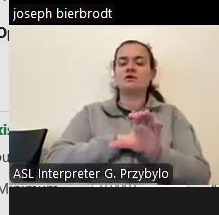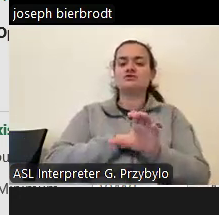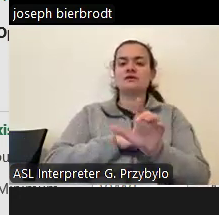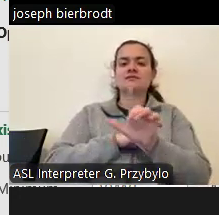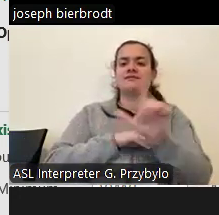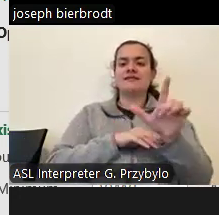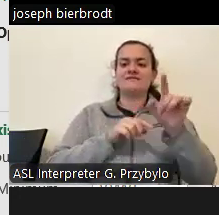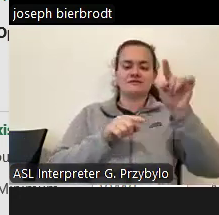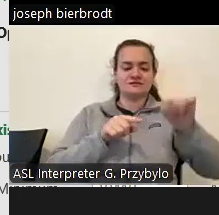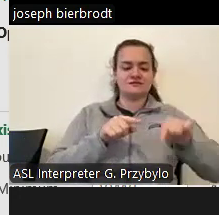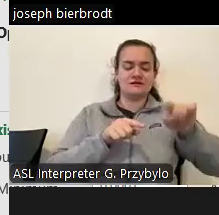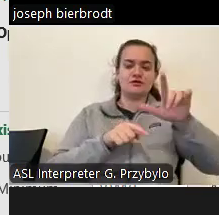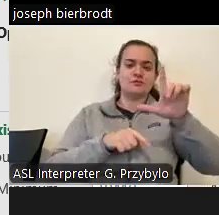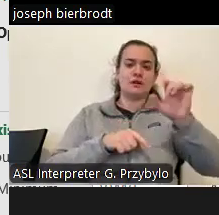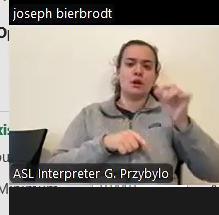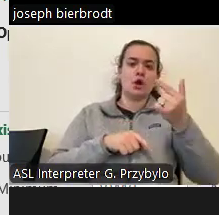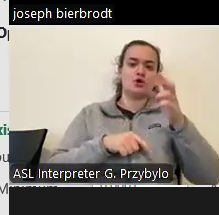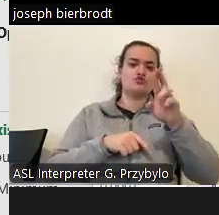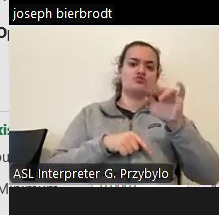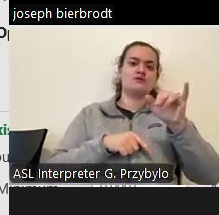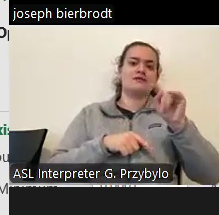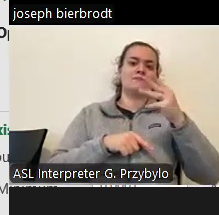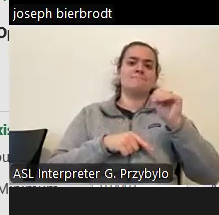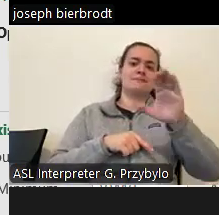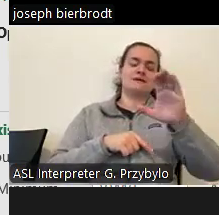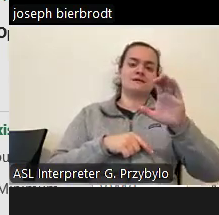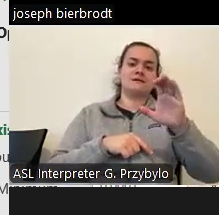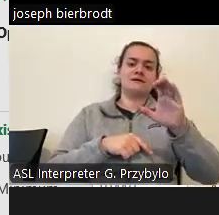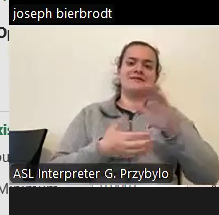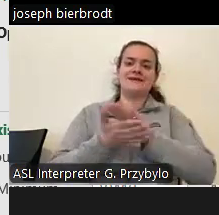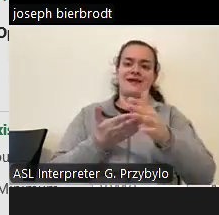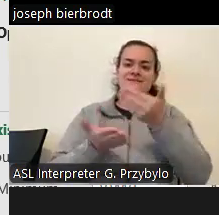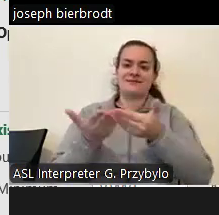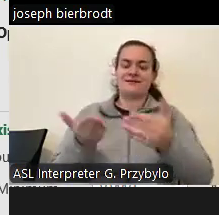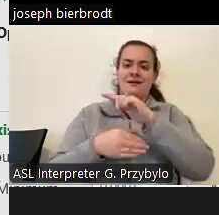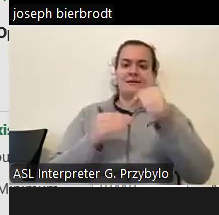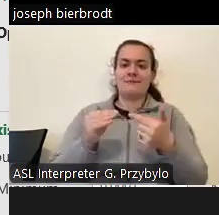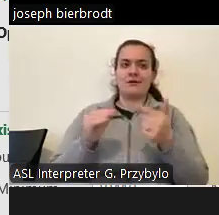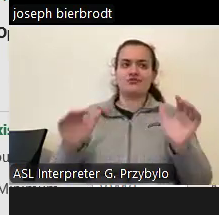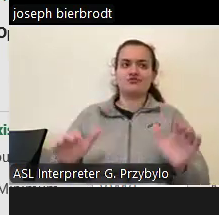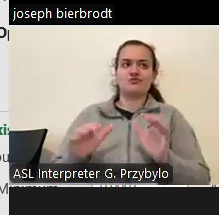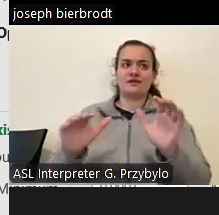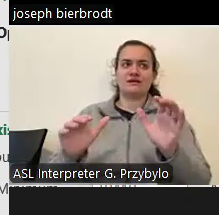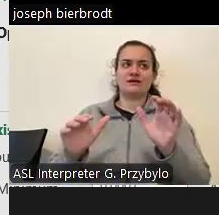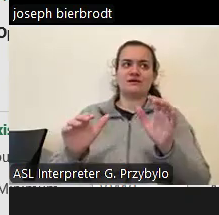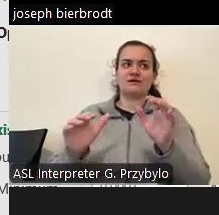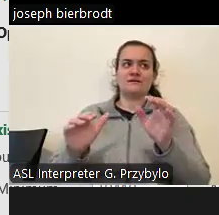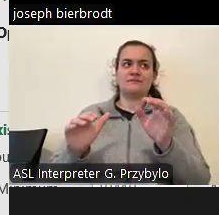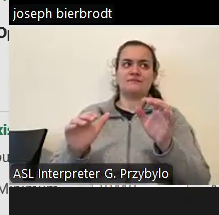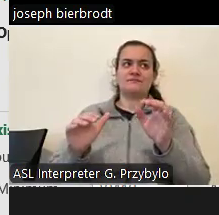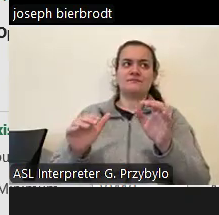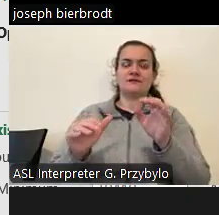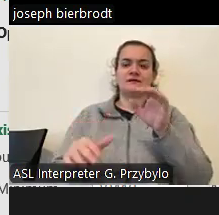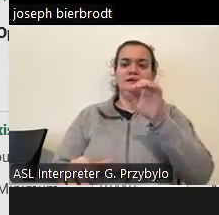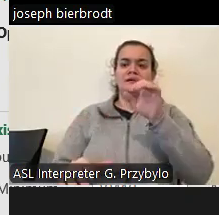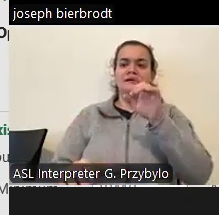axis to be logarithmic. The beauty of doing the decimal,